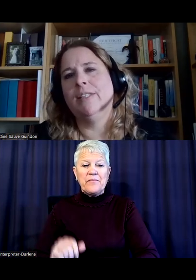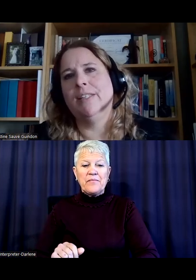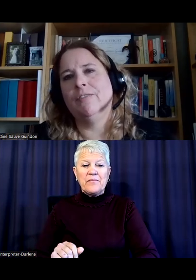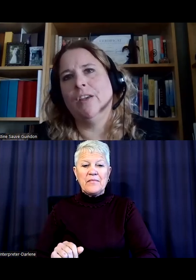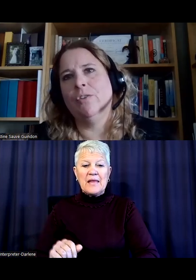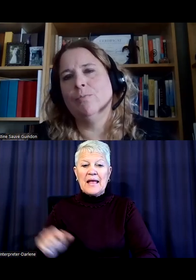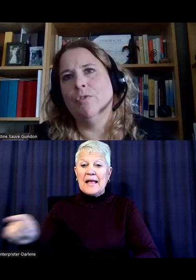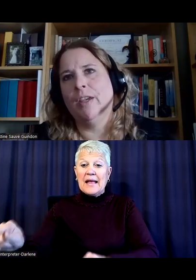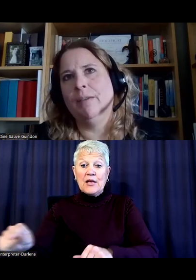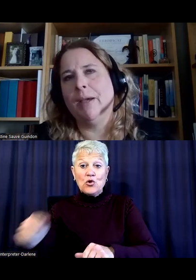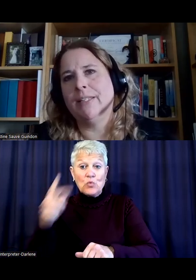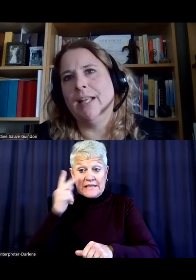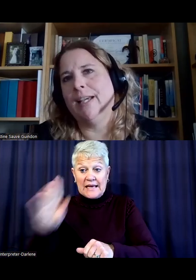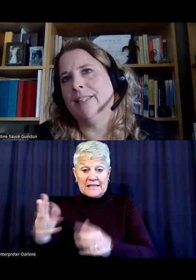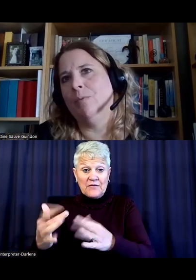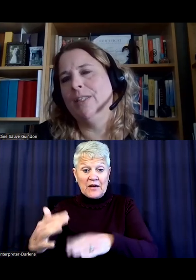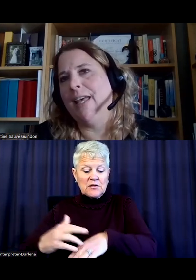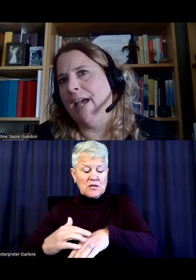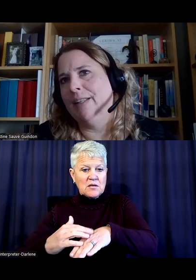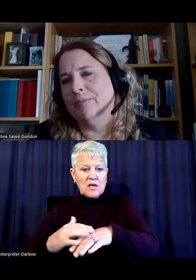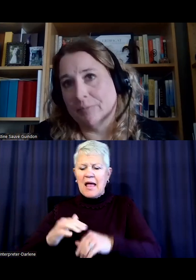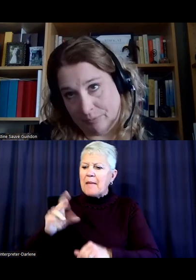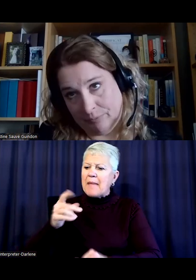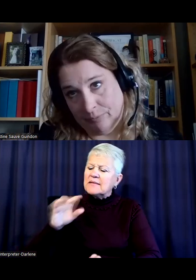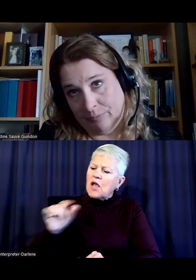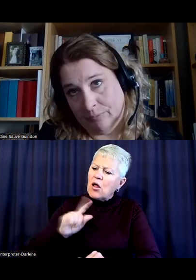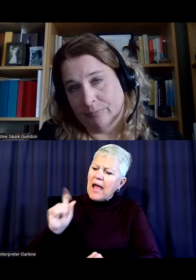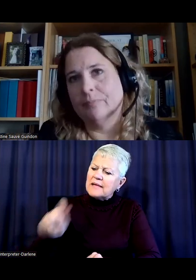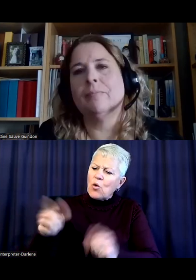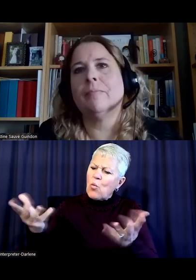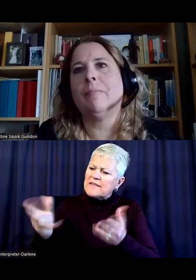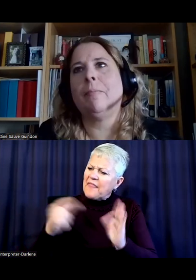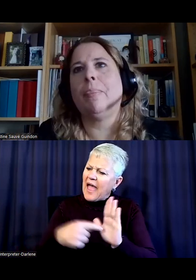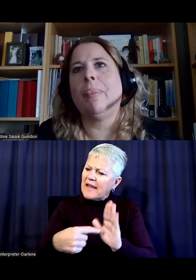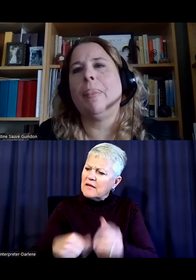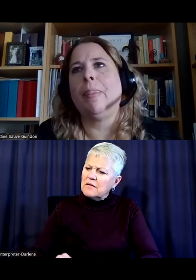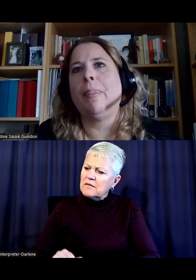Exploring, you see his fingers moving. Pascal is asking, what's that?